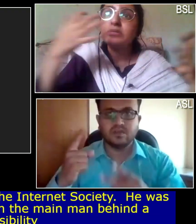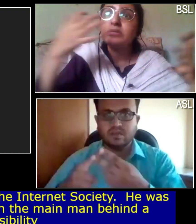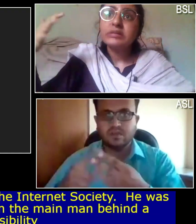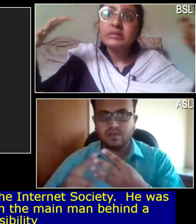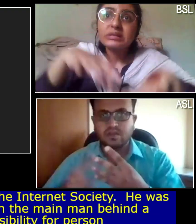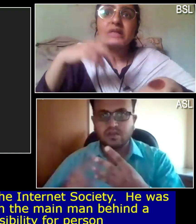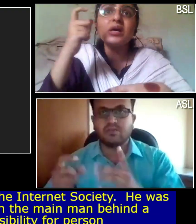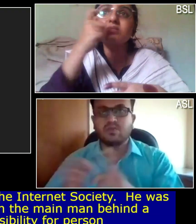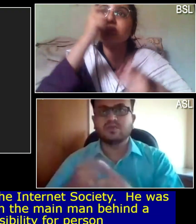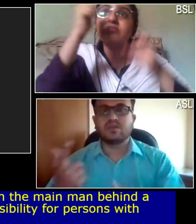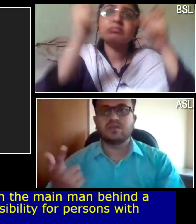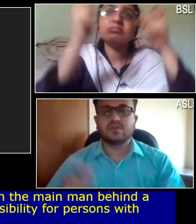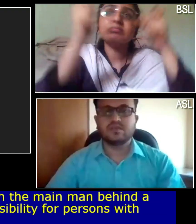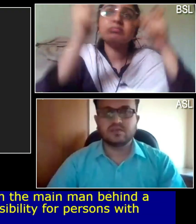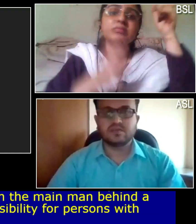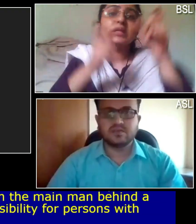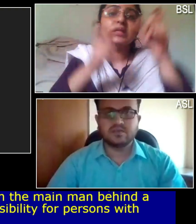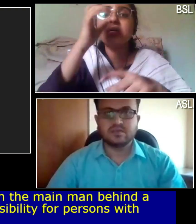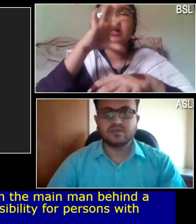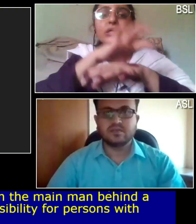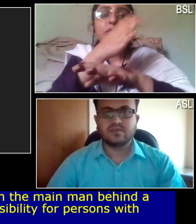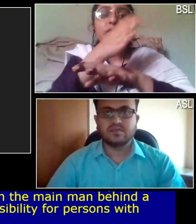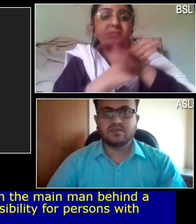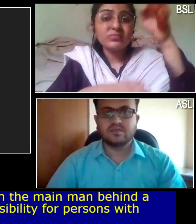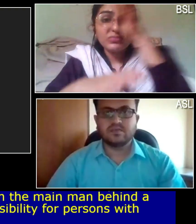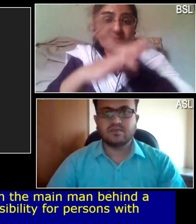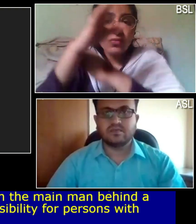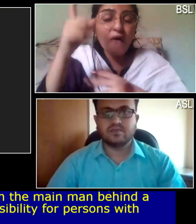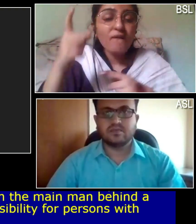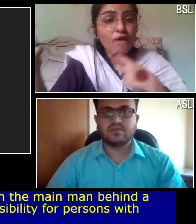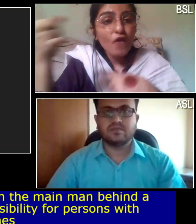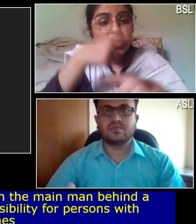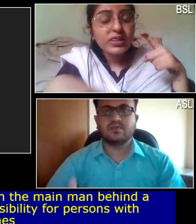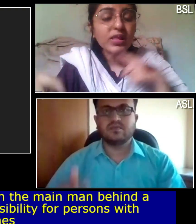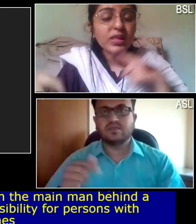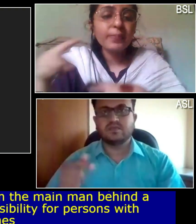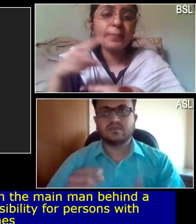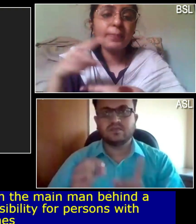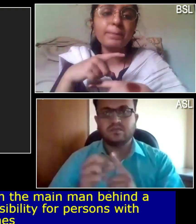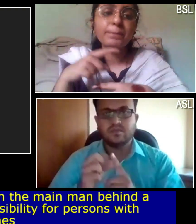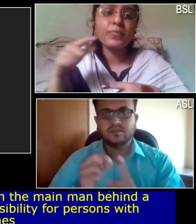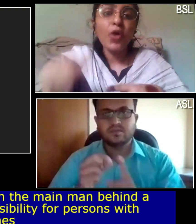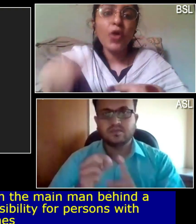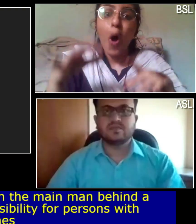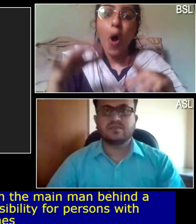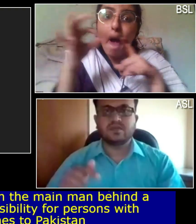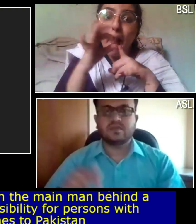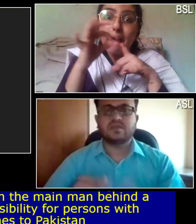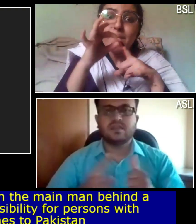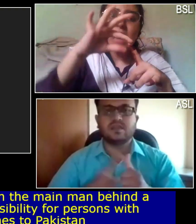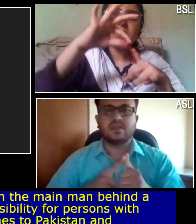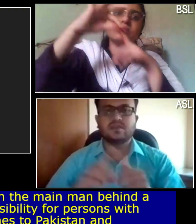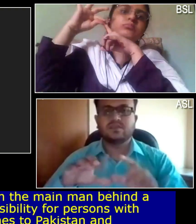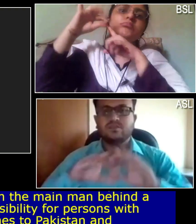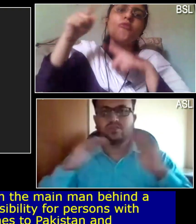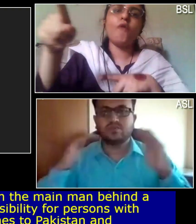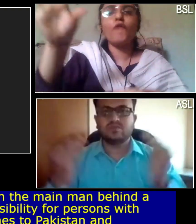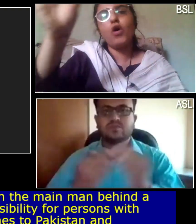disabilities, particularly when it comes to Pakistan and in Asia Pacific as well. So